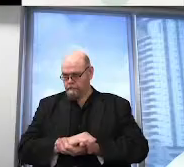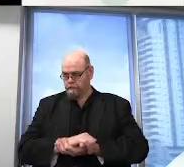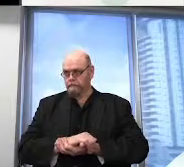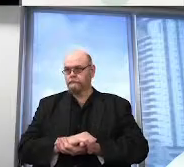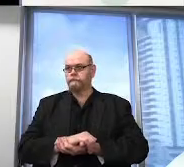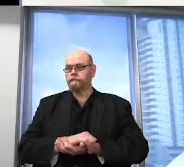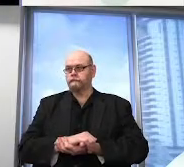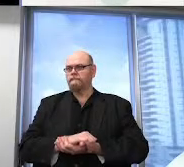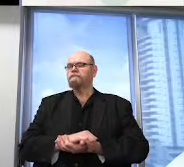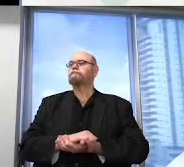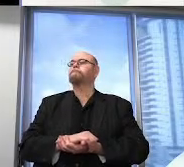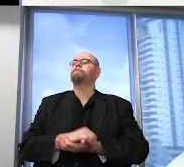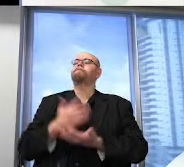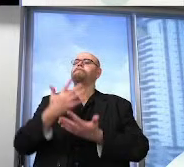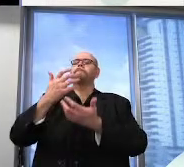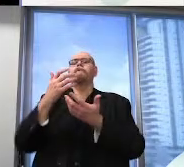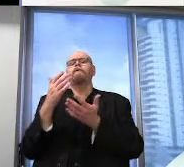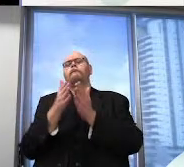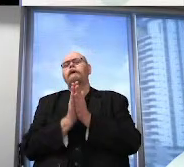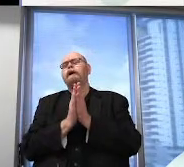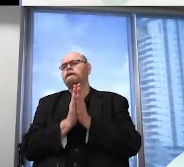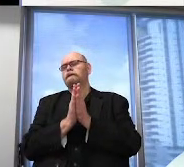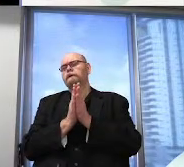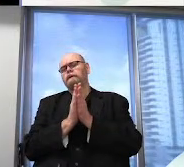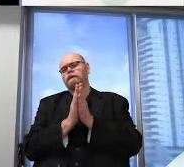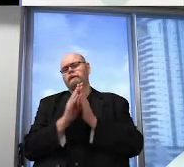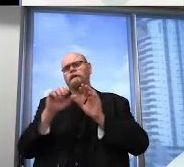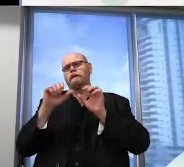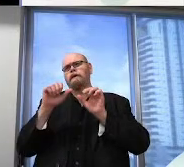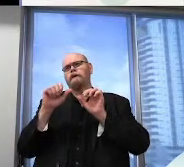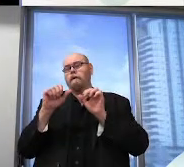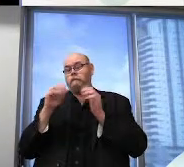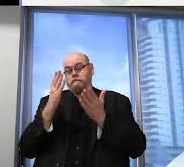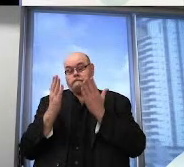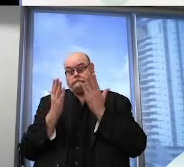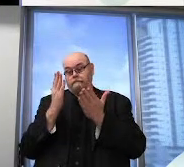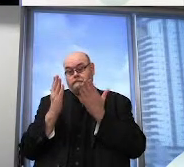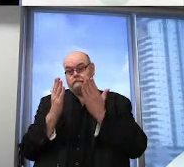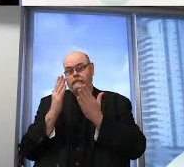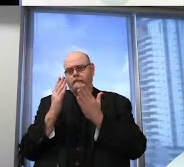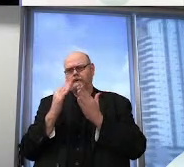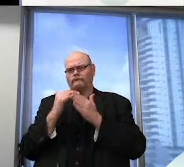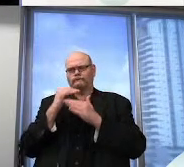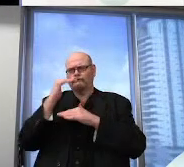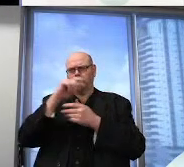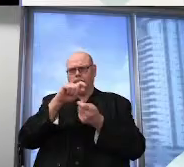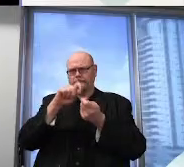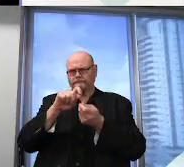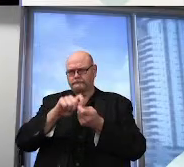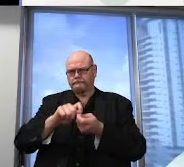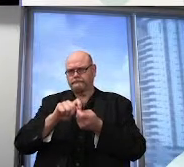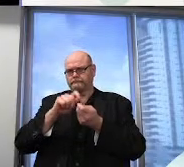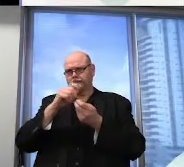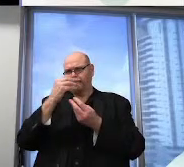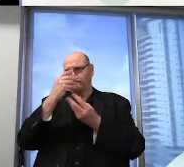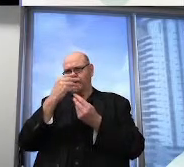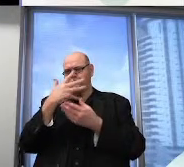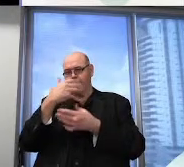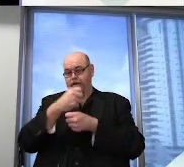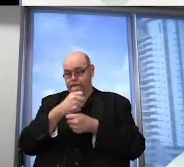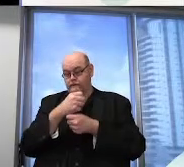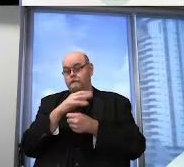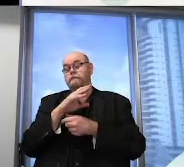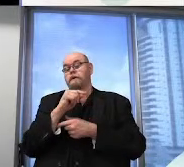Let me see if I can ask you this question. Can you tell us, this may be too detailed for you to answer on the fly